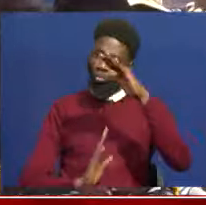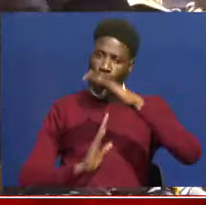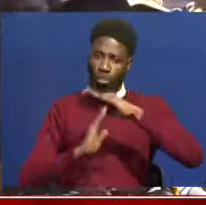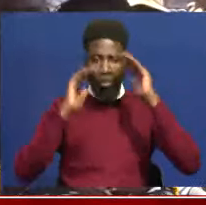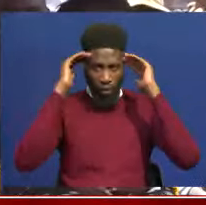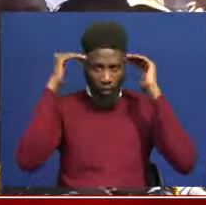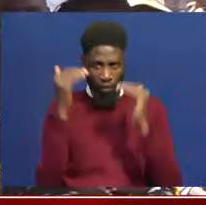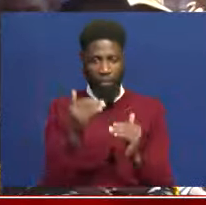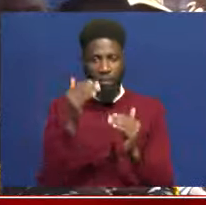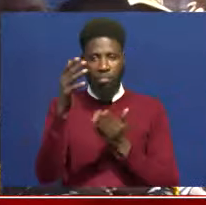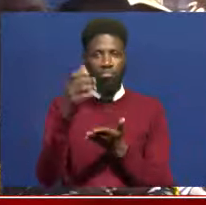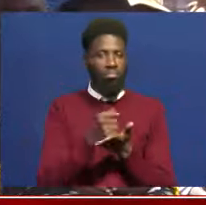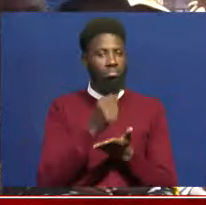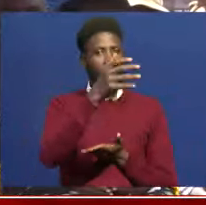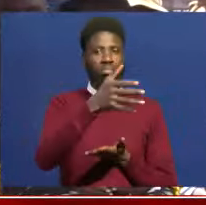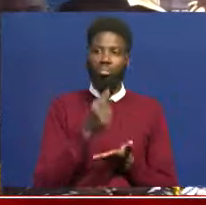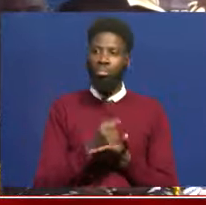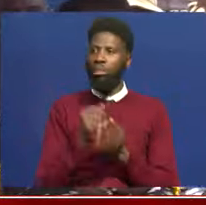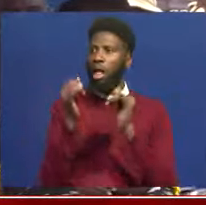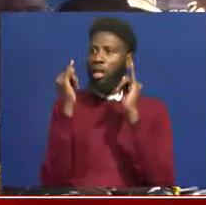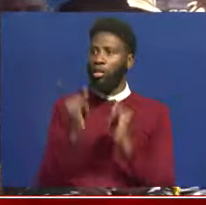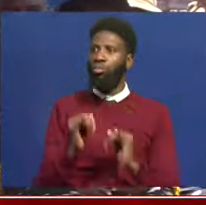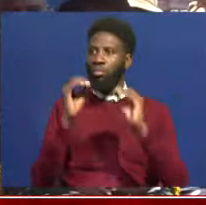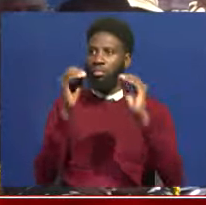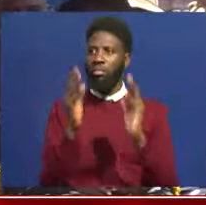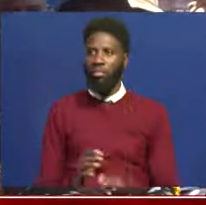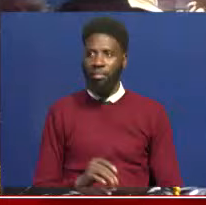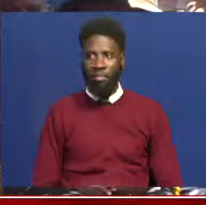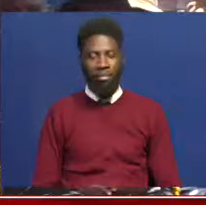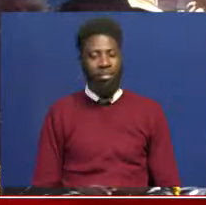teachers. I think our budget is